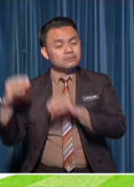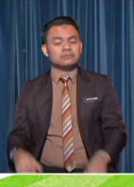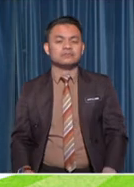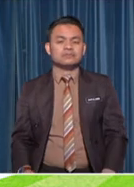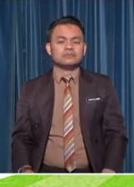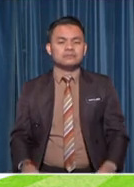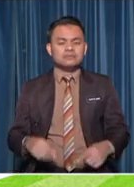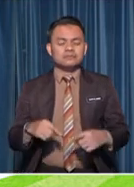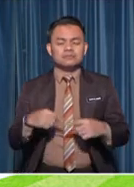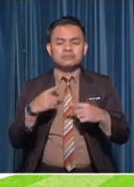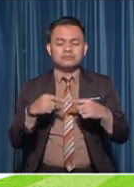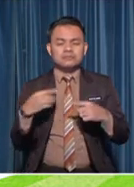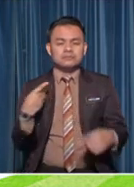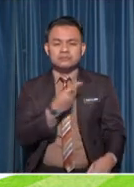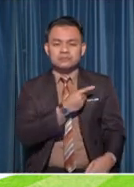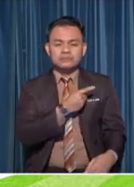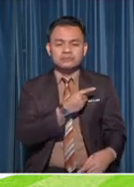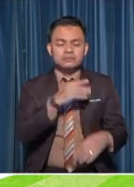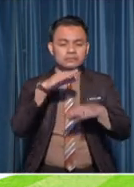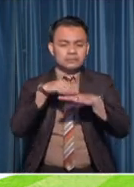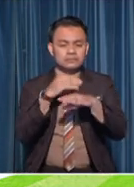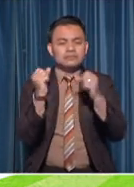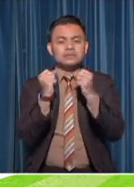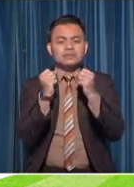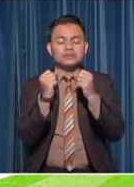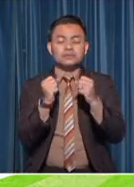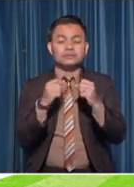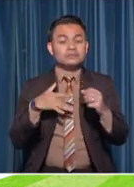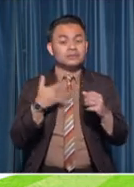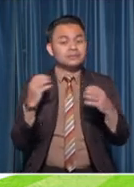an ice cube, it feels cold.